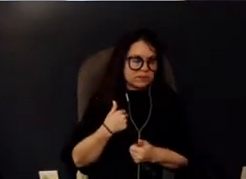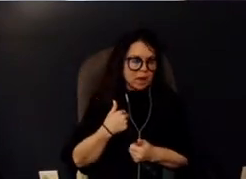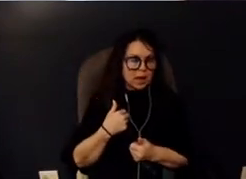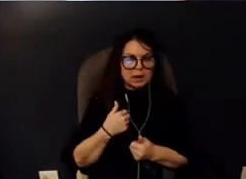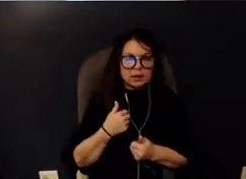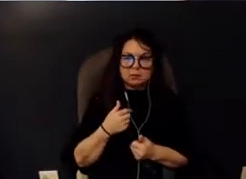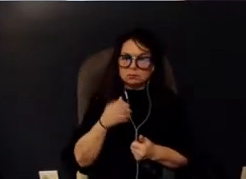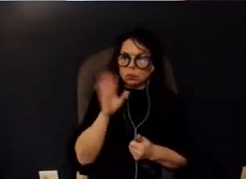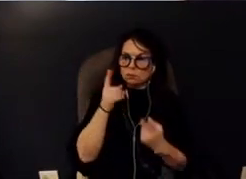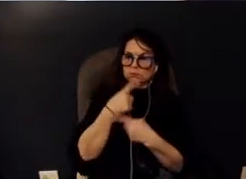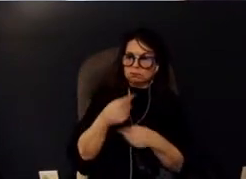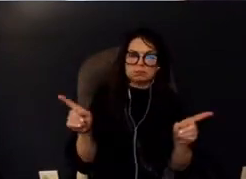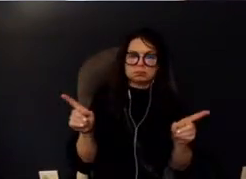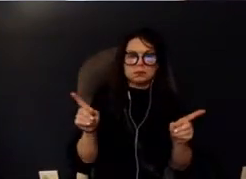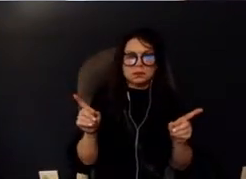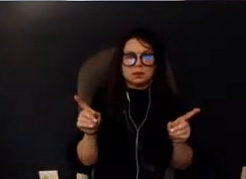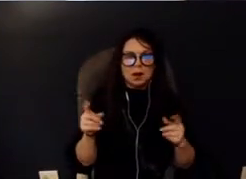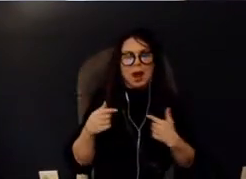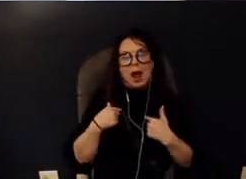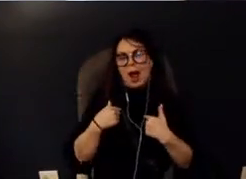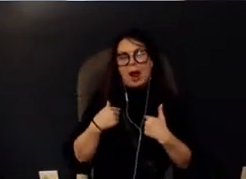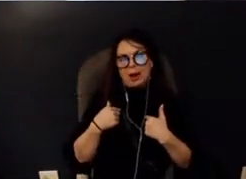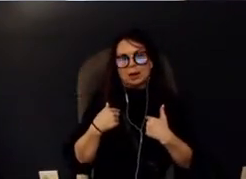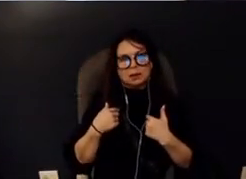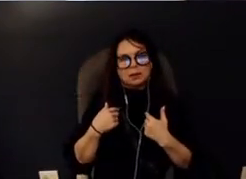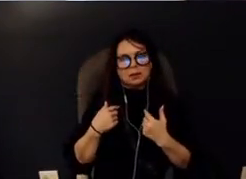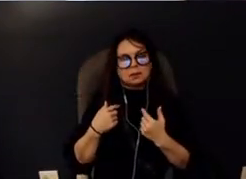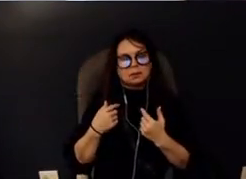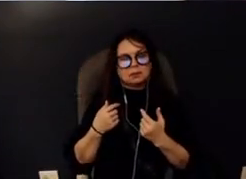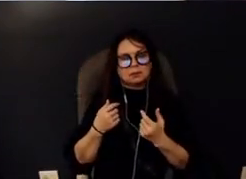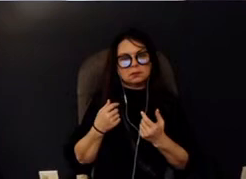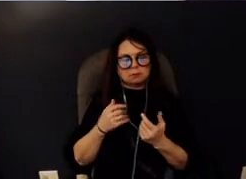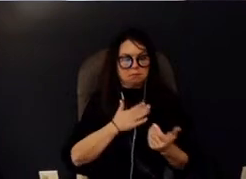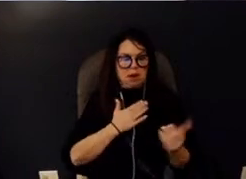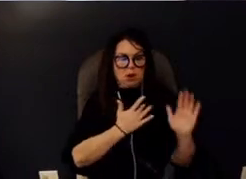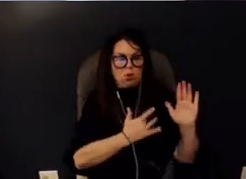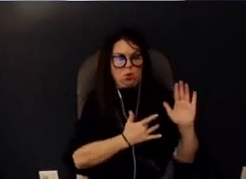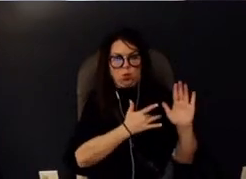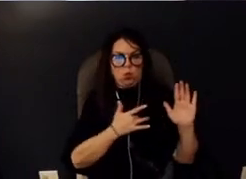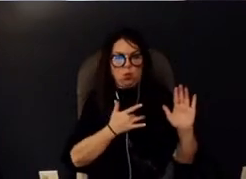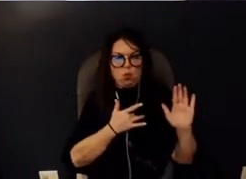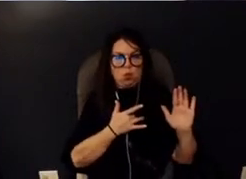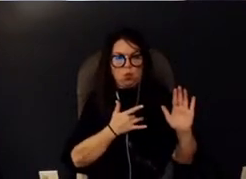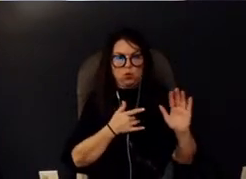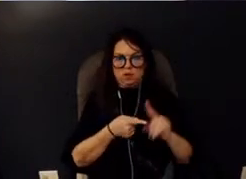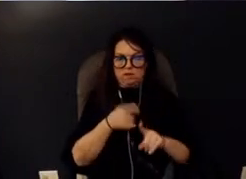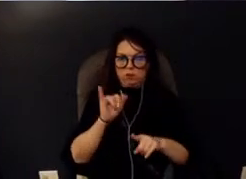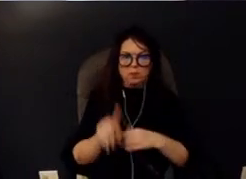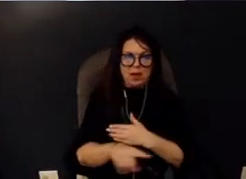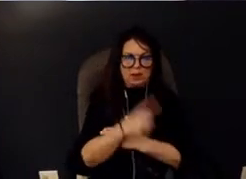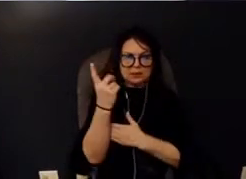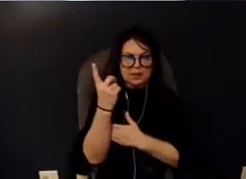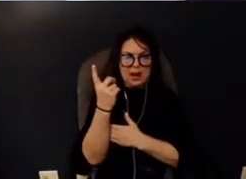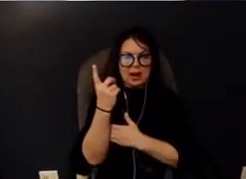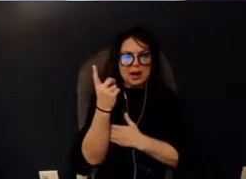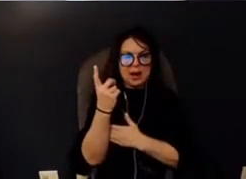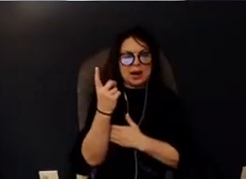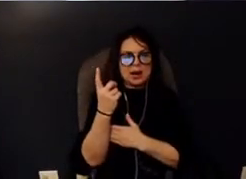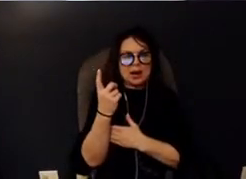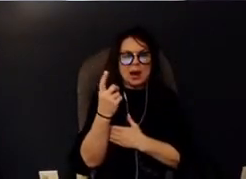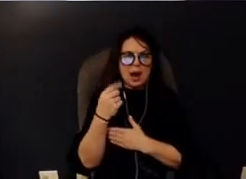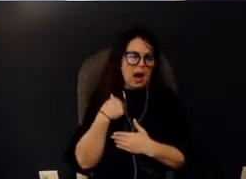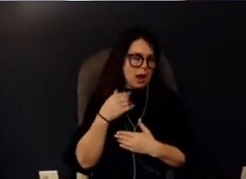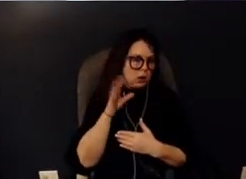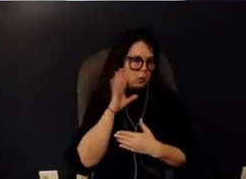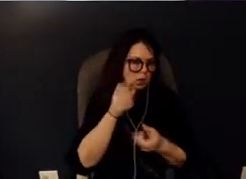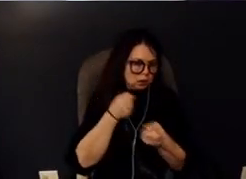am upholding the oath that I took on the day I was sworn into office. Believe me, this is not